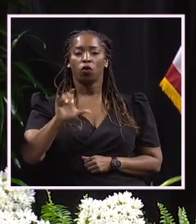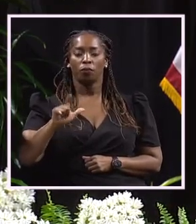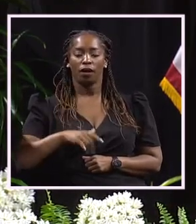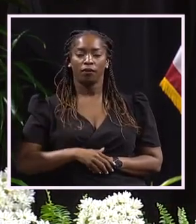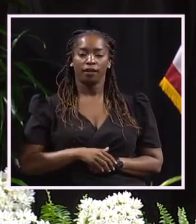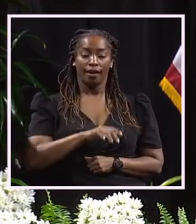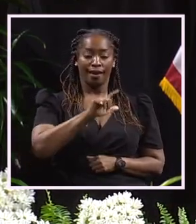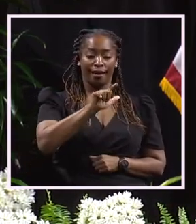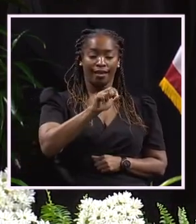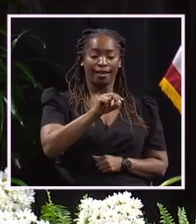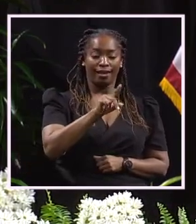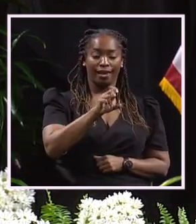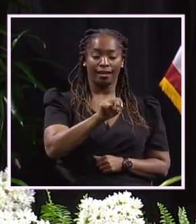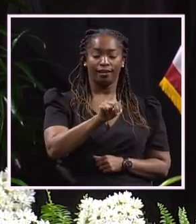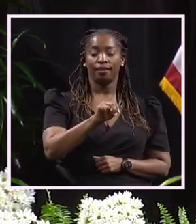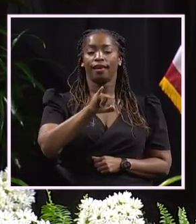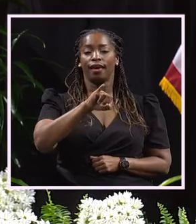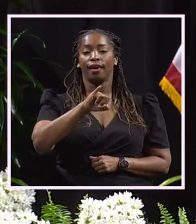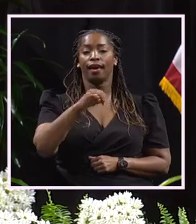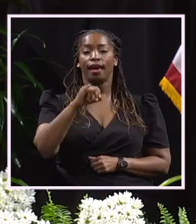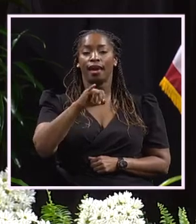Landon H. Jensen.